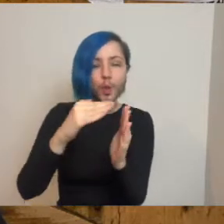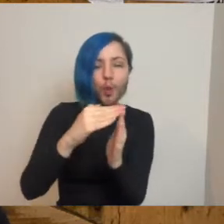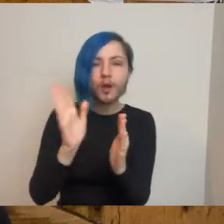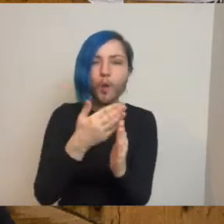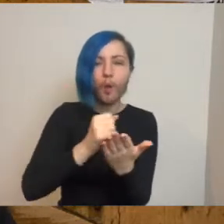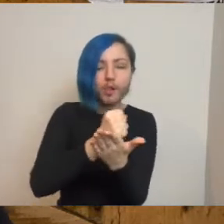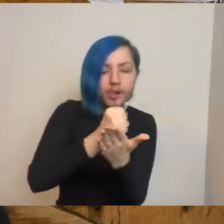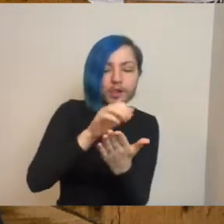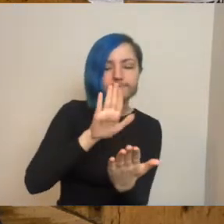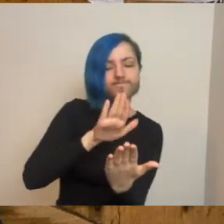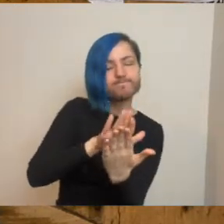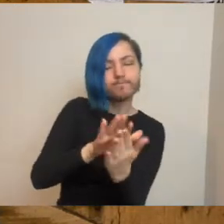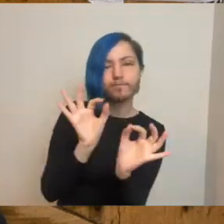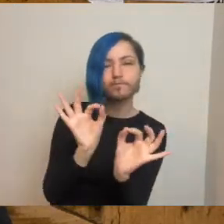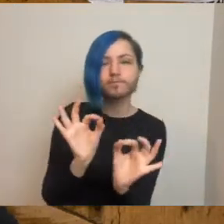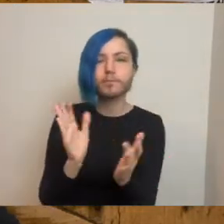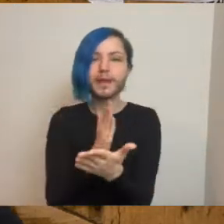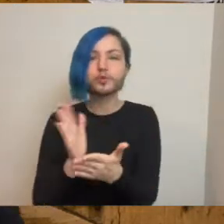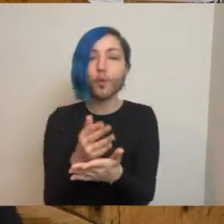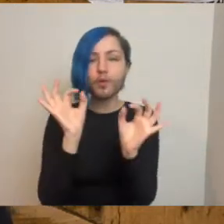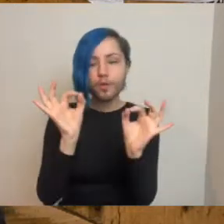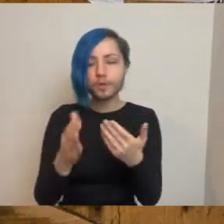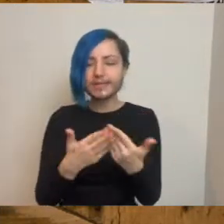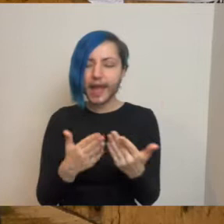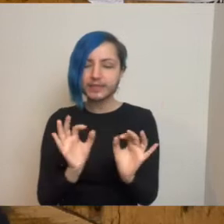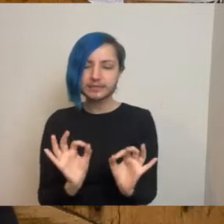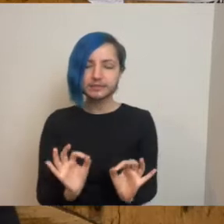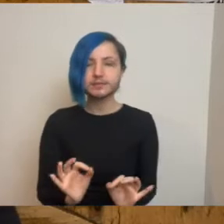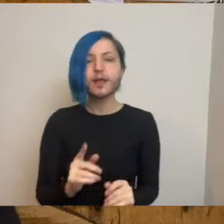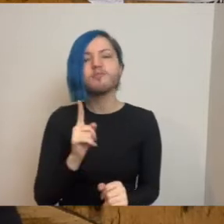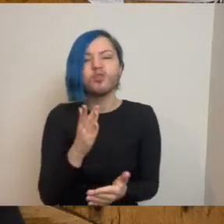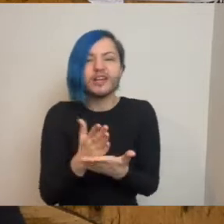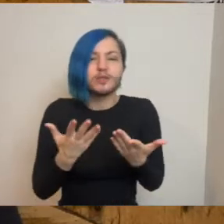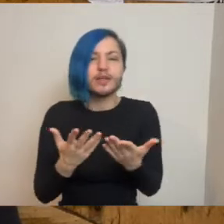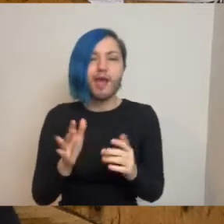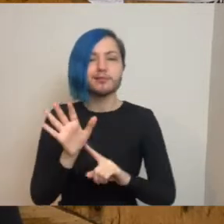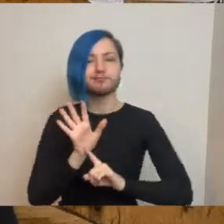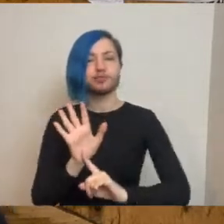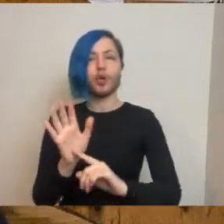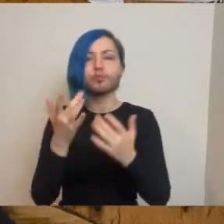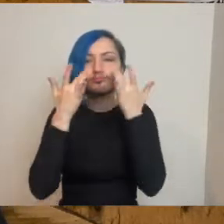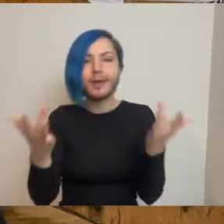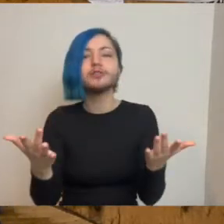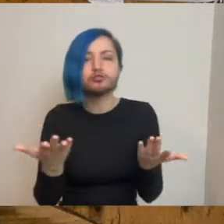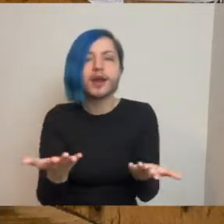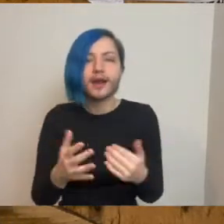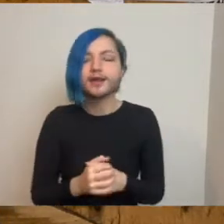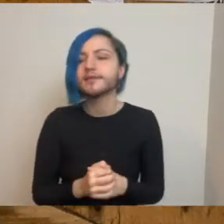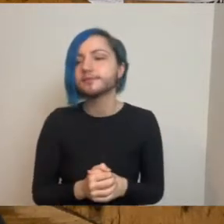corners and make the whole thing super, super tidy. But I wanted to demonstrate for you how,